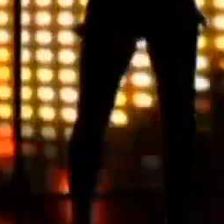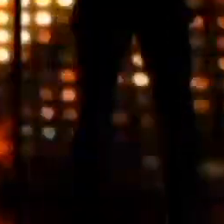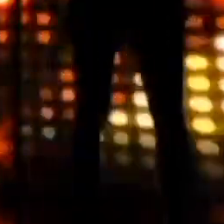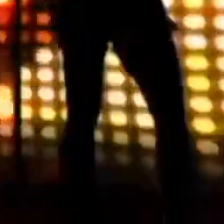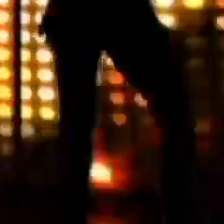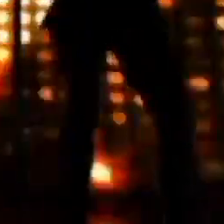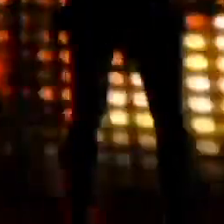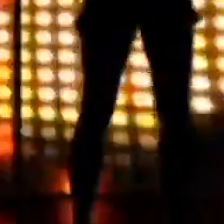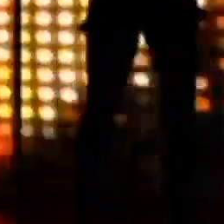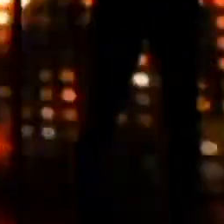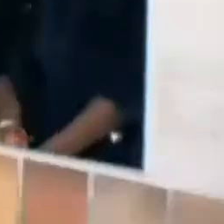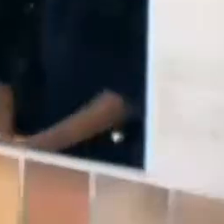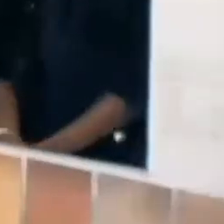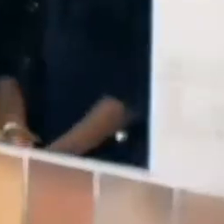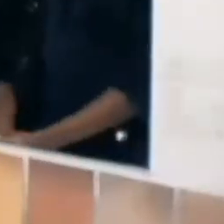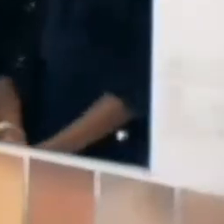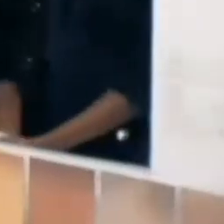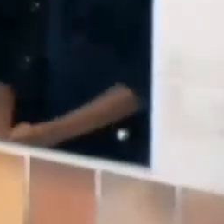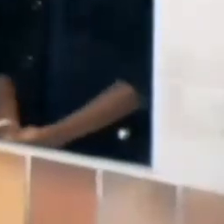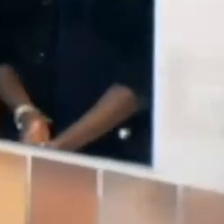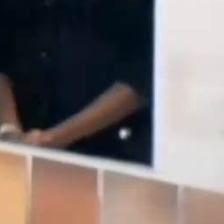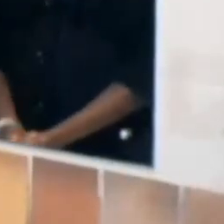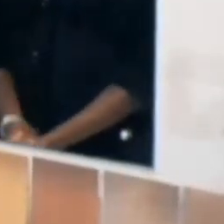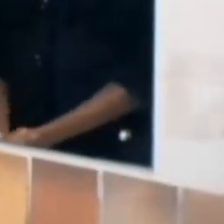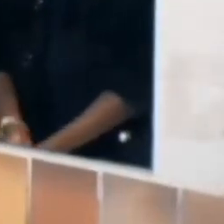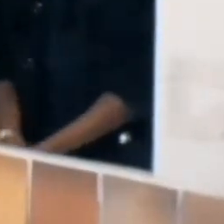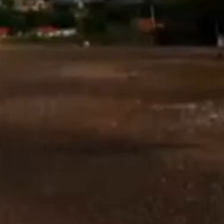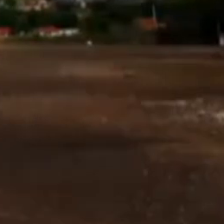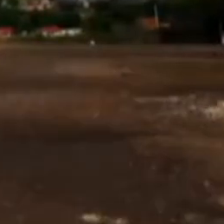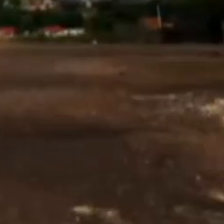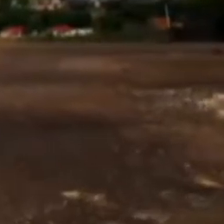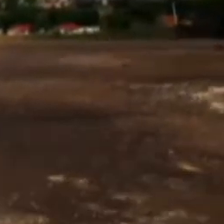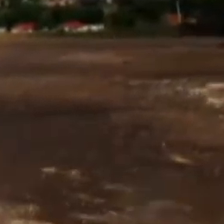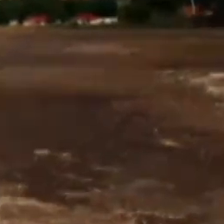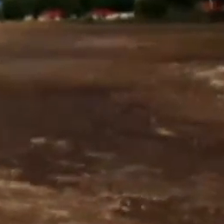Yeah. I see. I wash my hands before I touch.